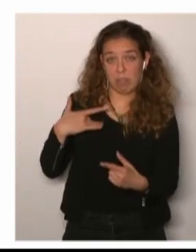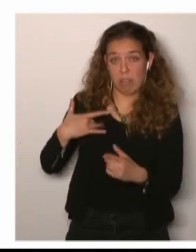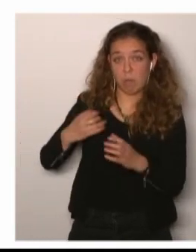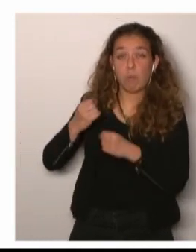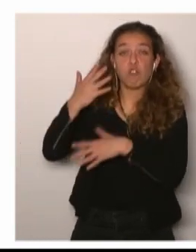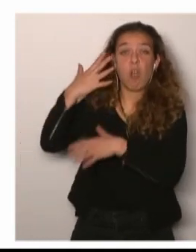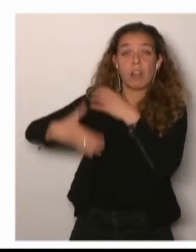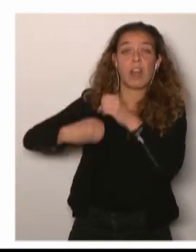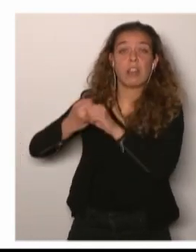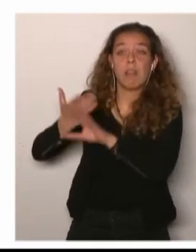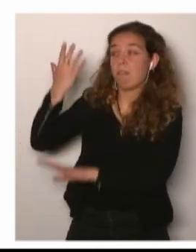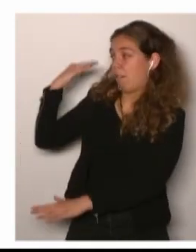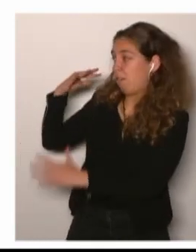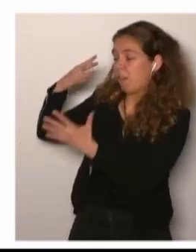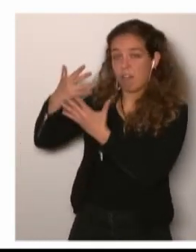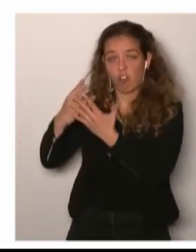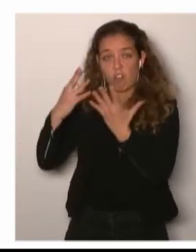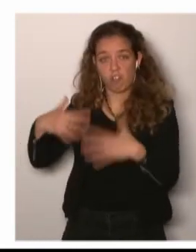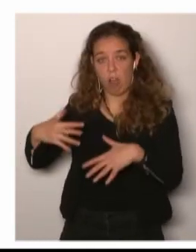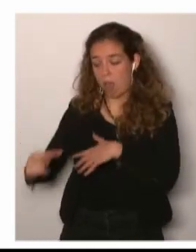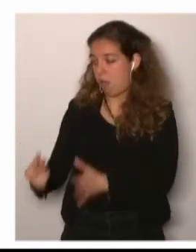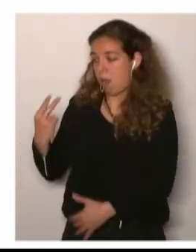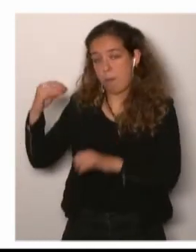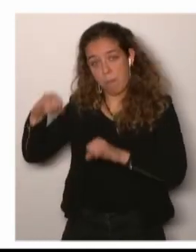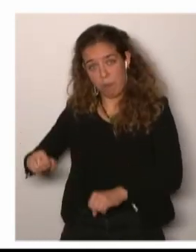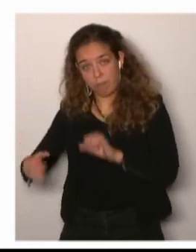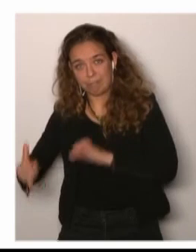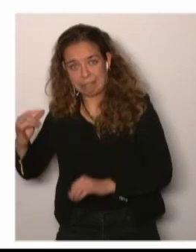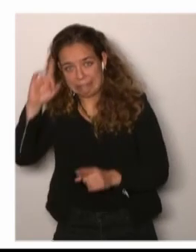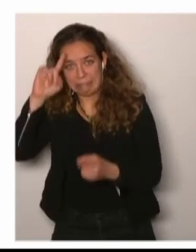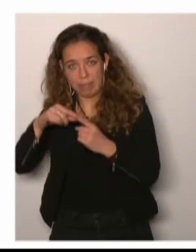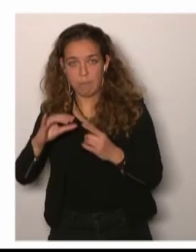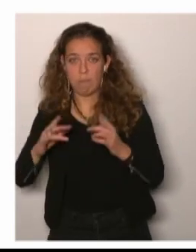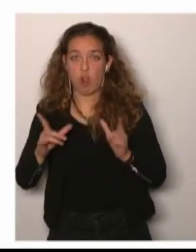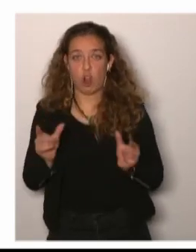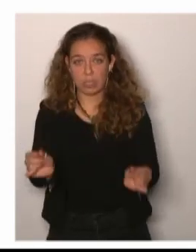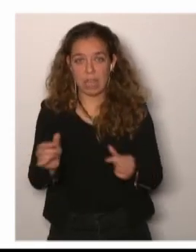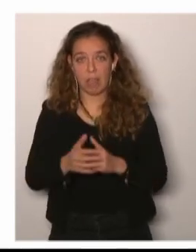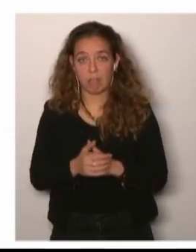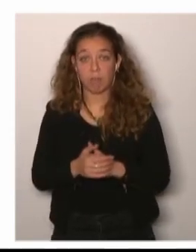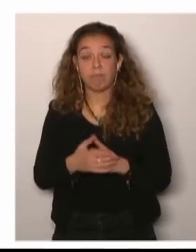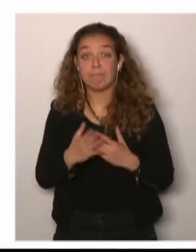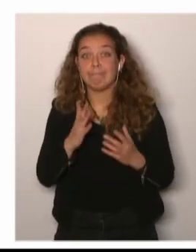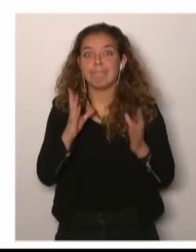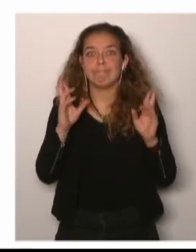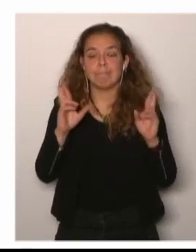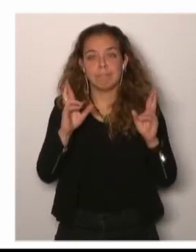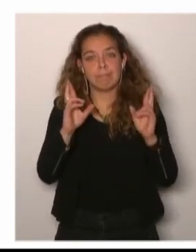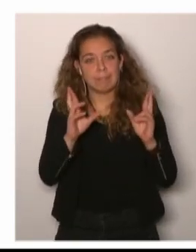for legislation will also feed into this, the pharmaceutical strategy, digital health,